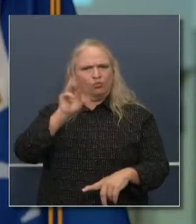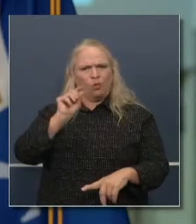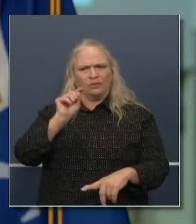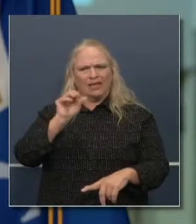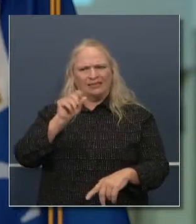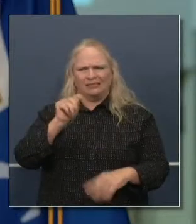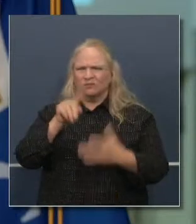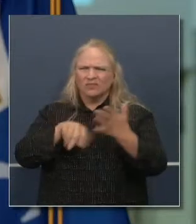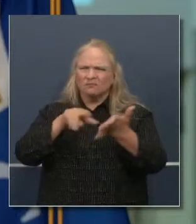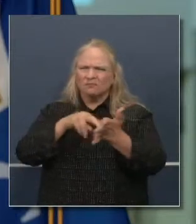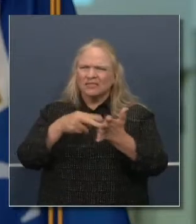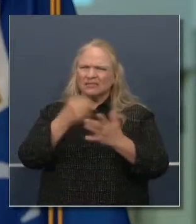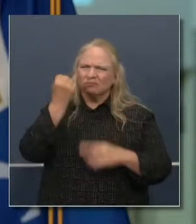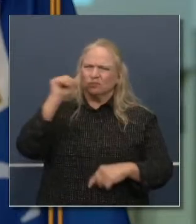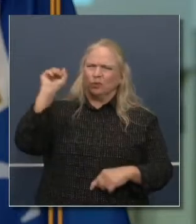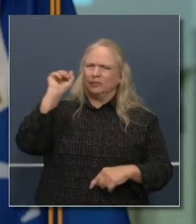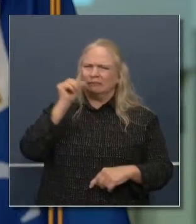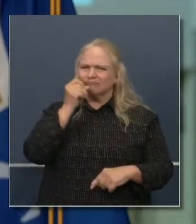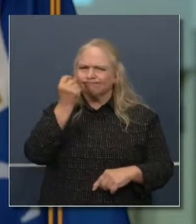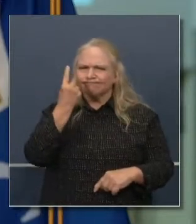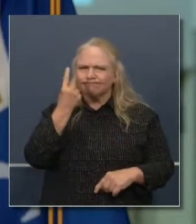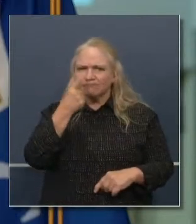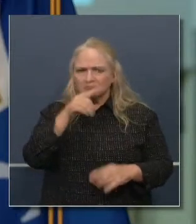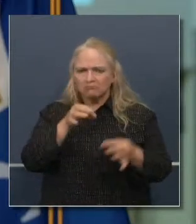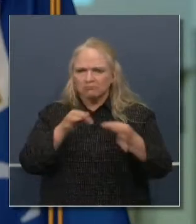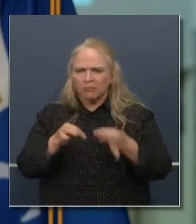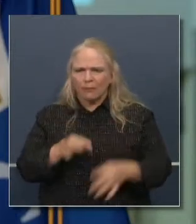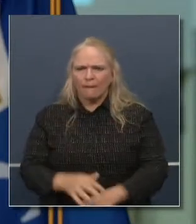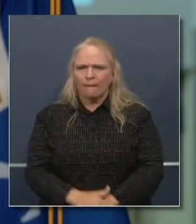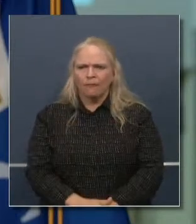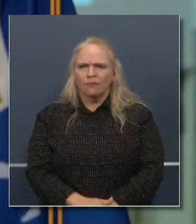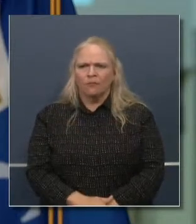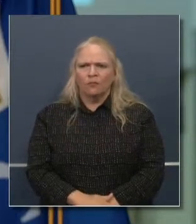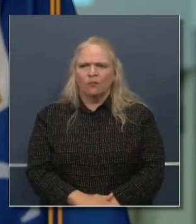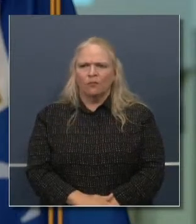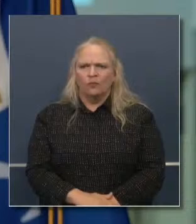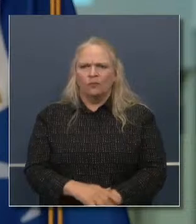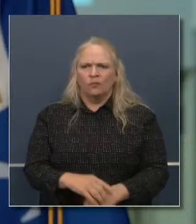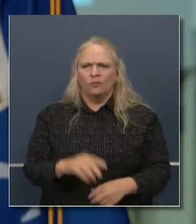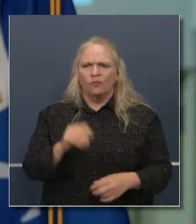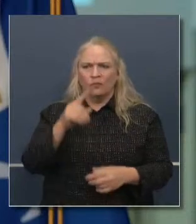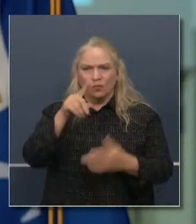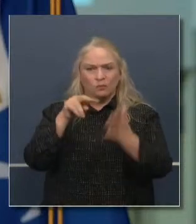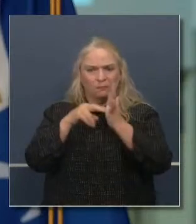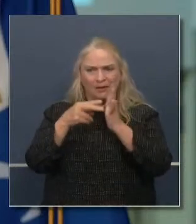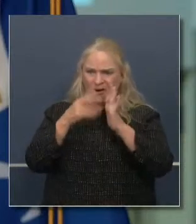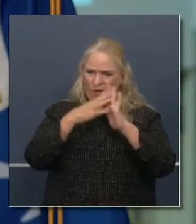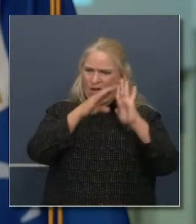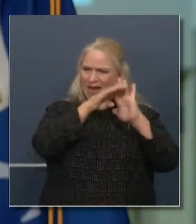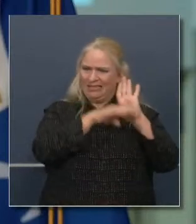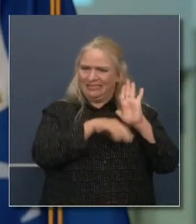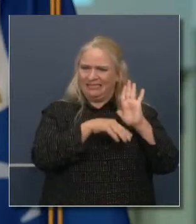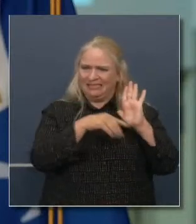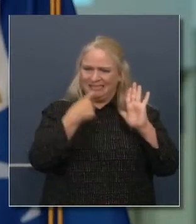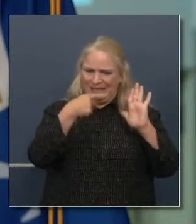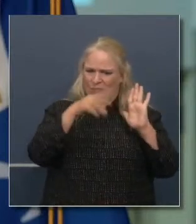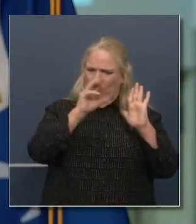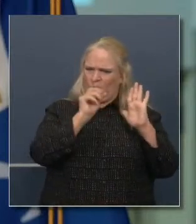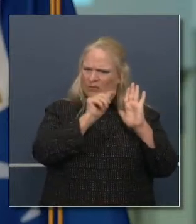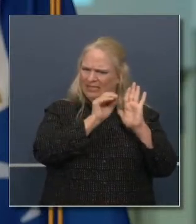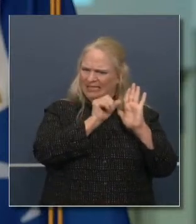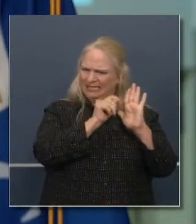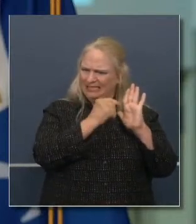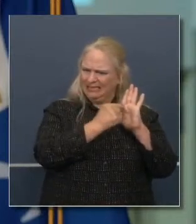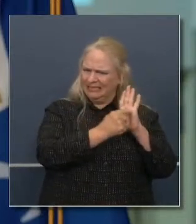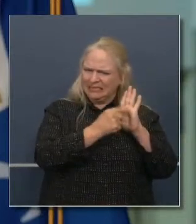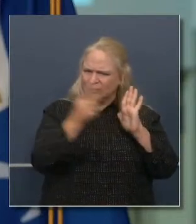sorry, I didn't catch the last. One of the items listed on the website is what? Is protest, or one of the industries under the